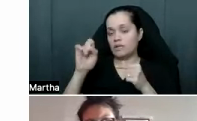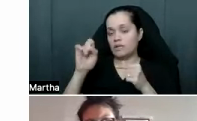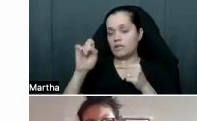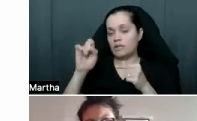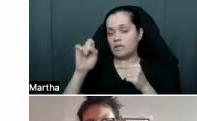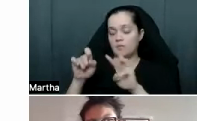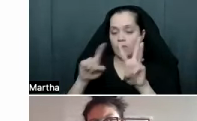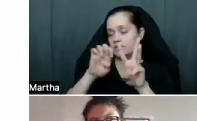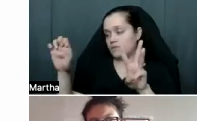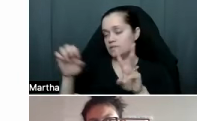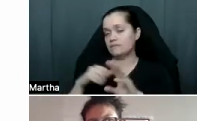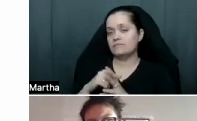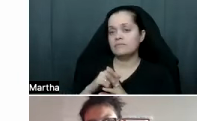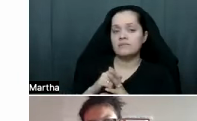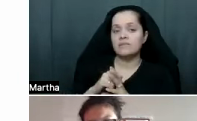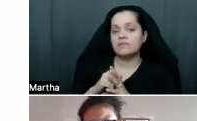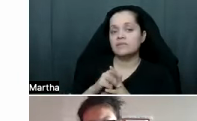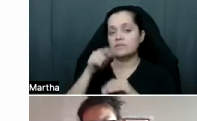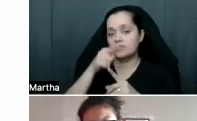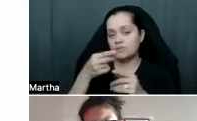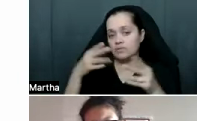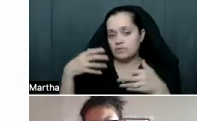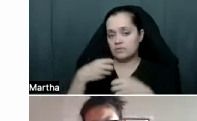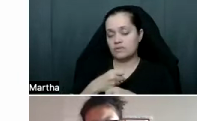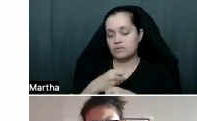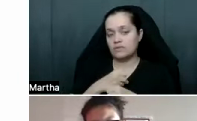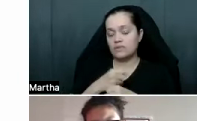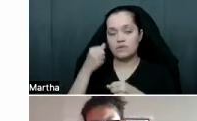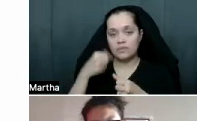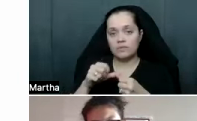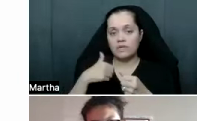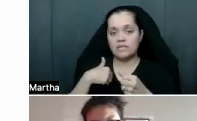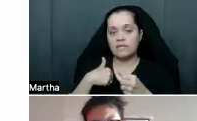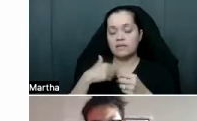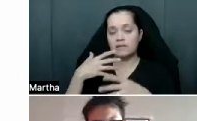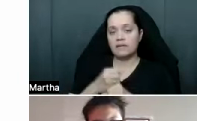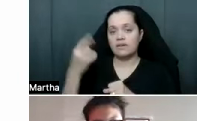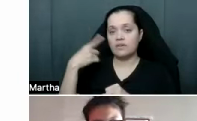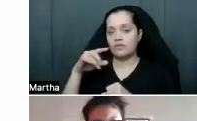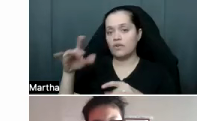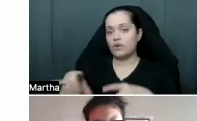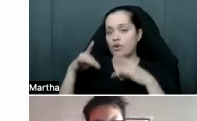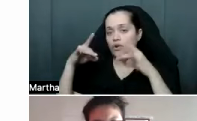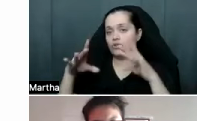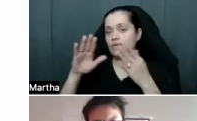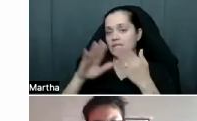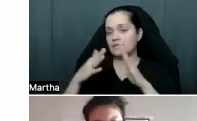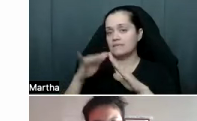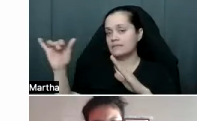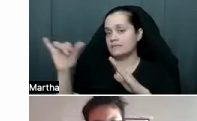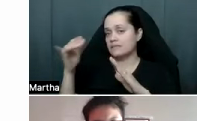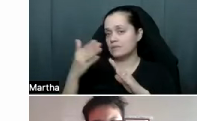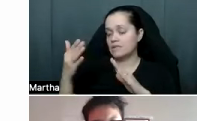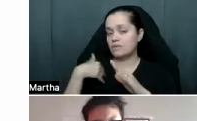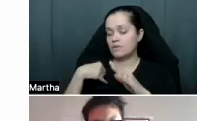east. So I have a little phrase here for the Great Lakes, just as I had a phrase for Australia's cities when I did my